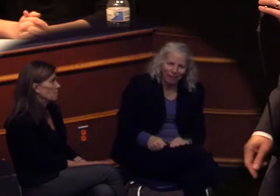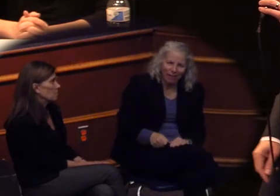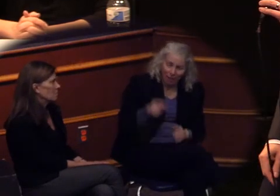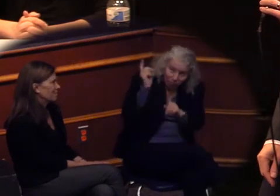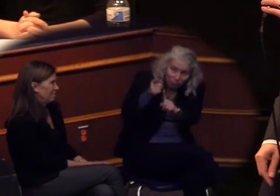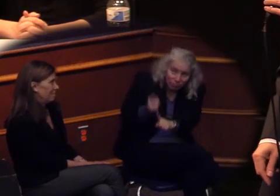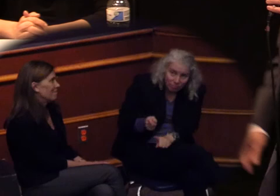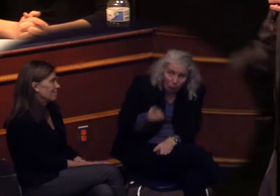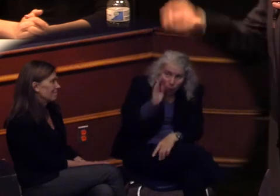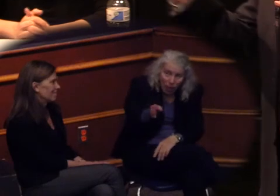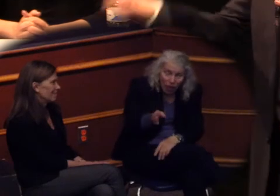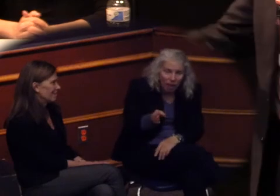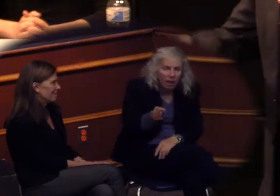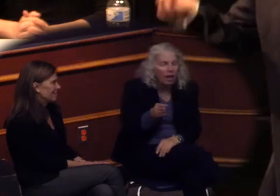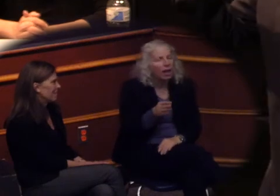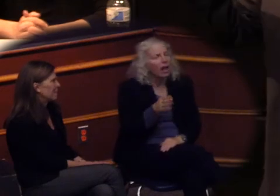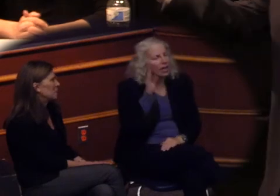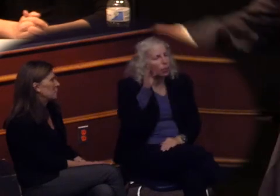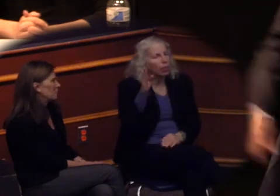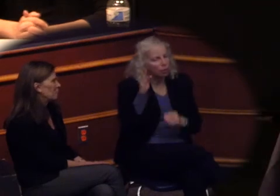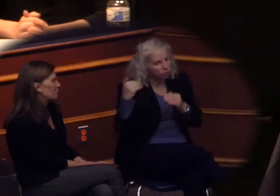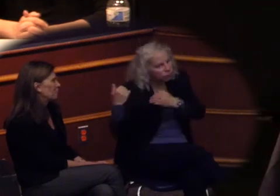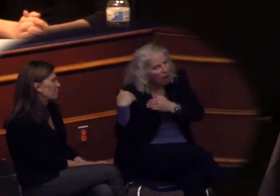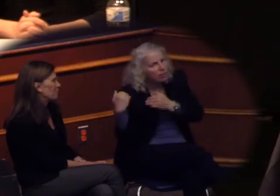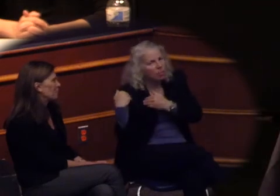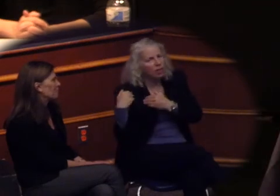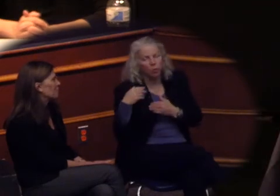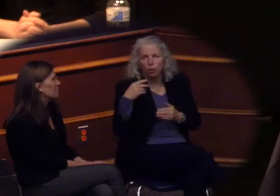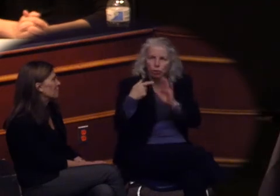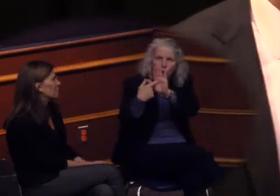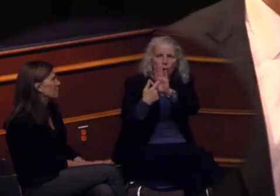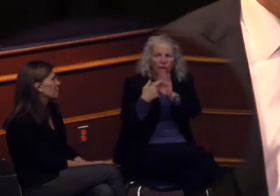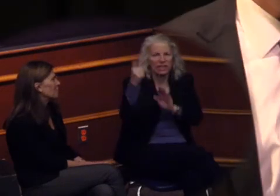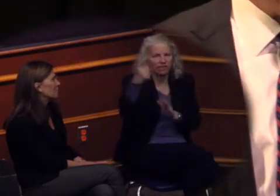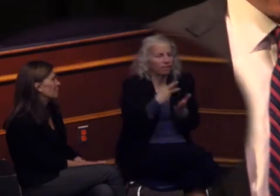issues. And we will hold him accountable and expose his failings.